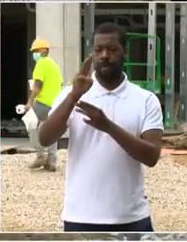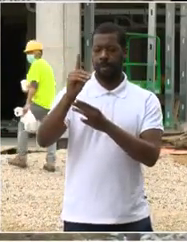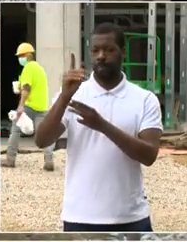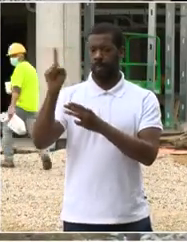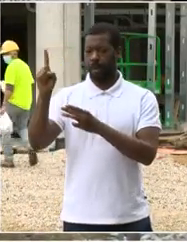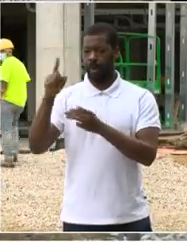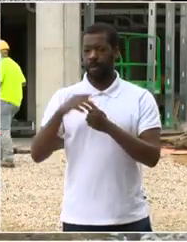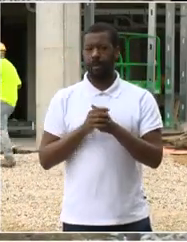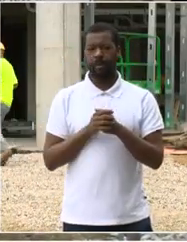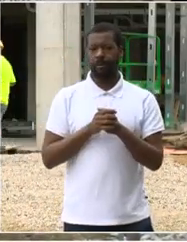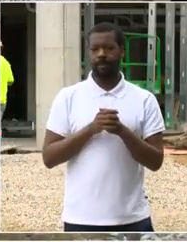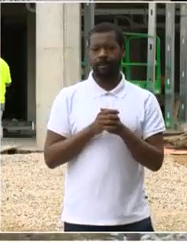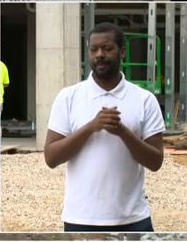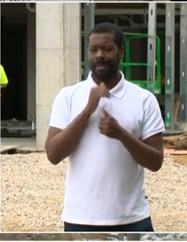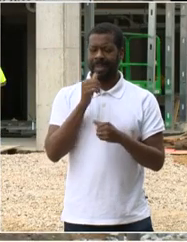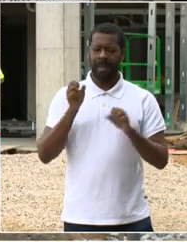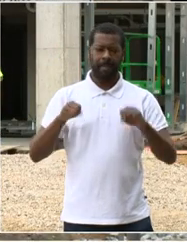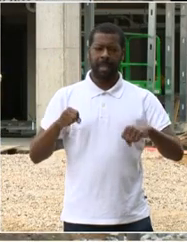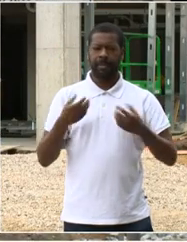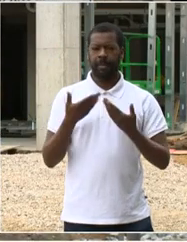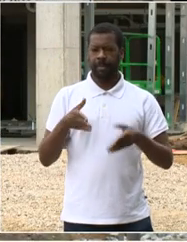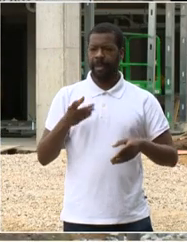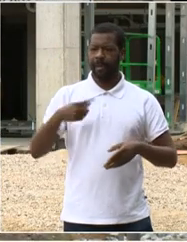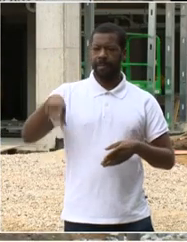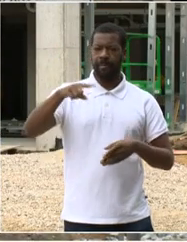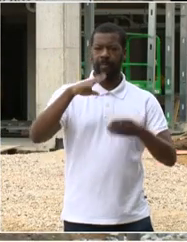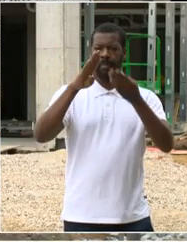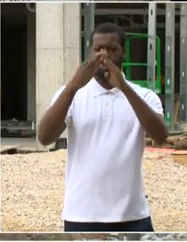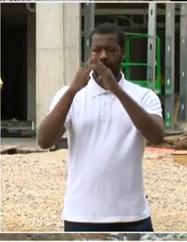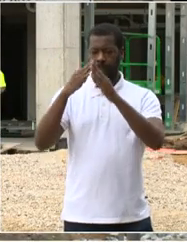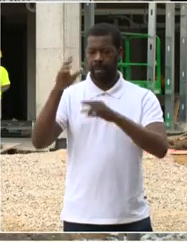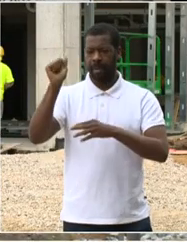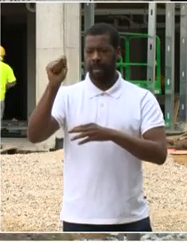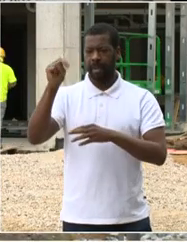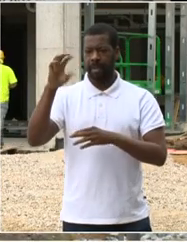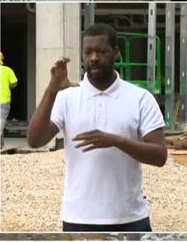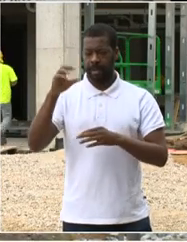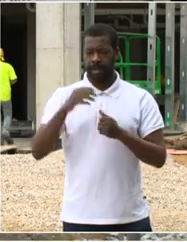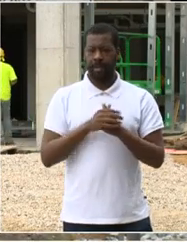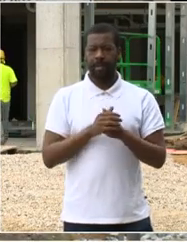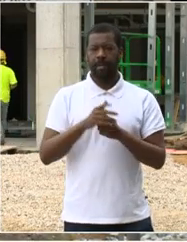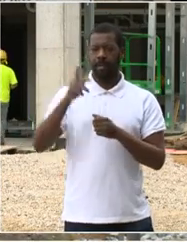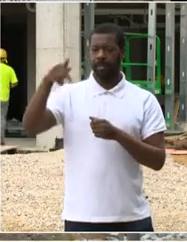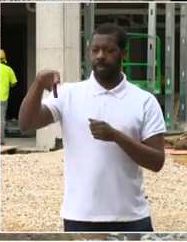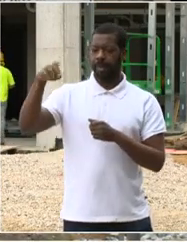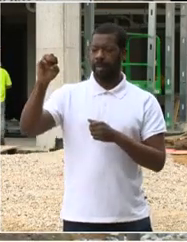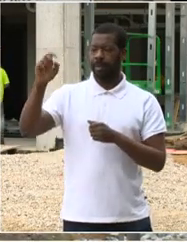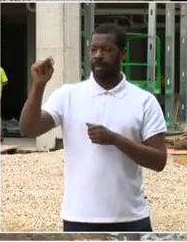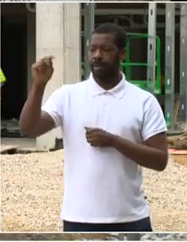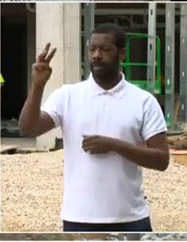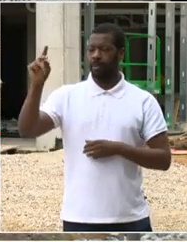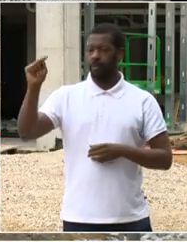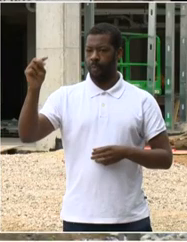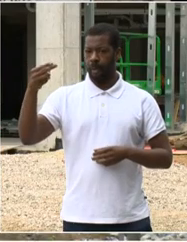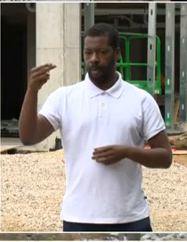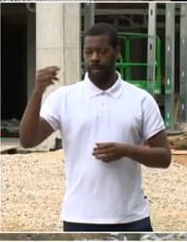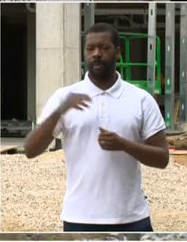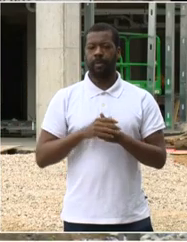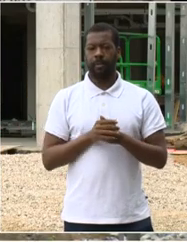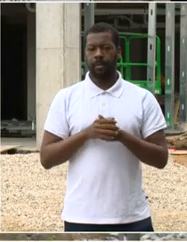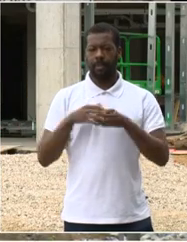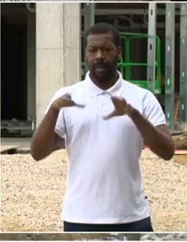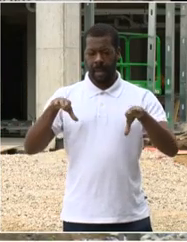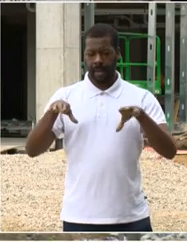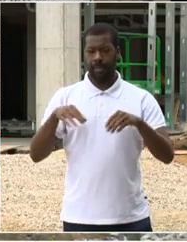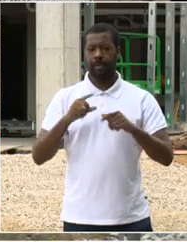And it really wouldn't have been possible without the community, the ANCs, the Petworth Action Committee. All these different